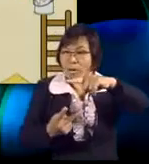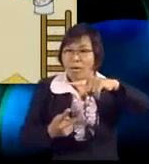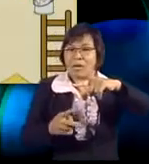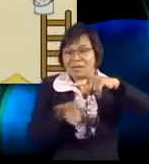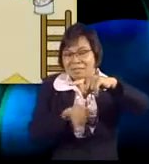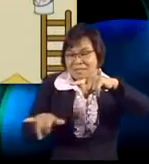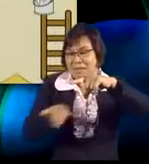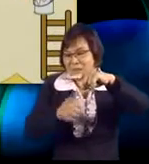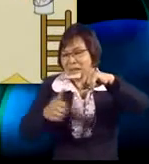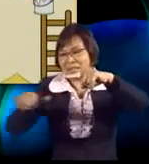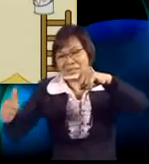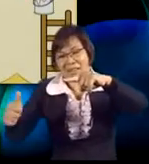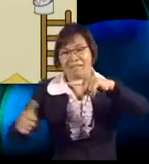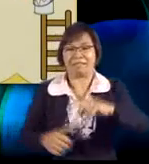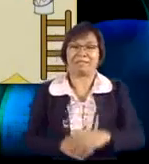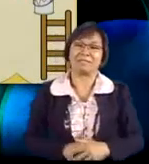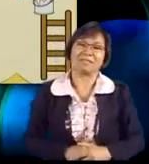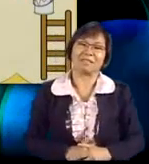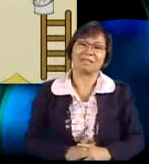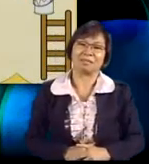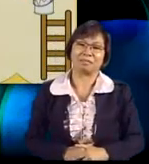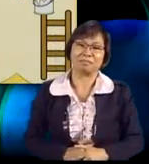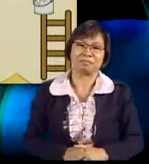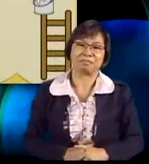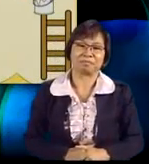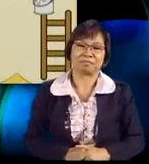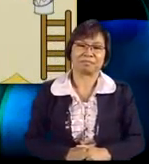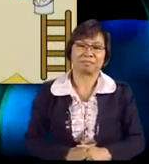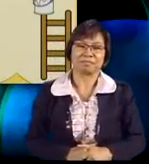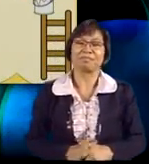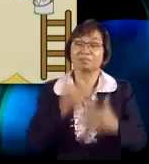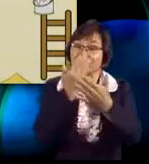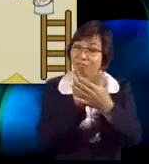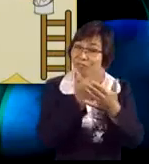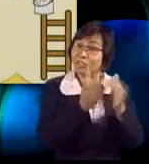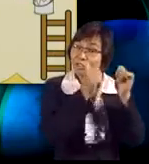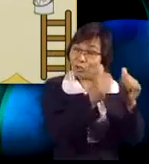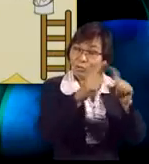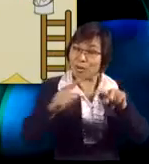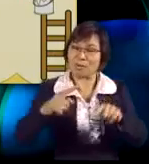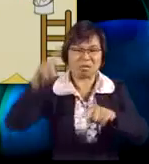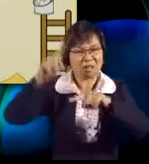10. That means both the fractions will have the same denominator, 10.